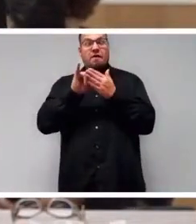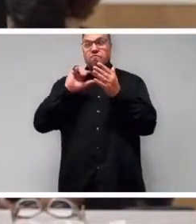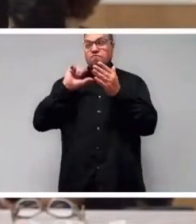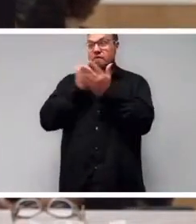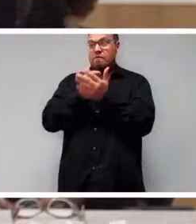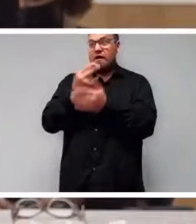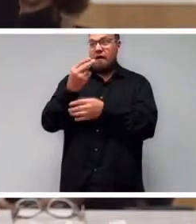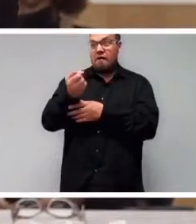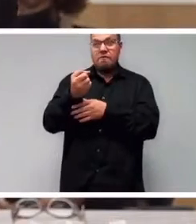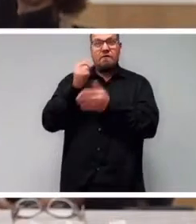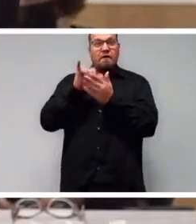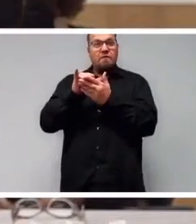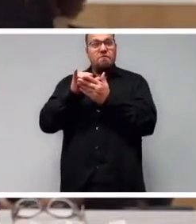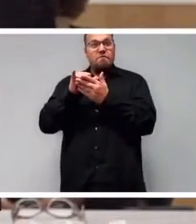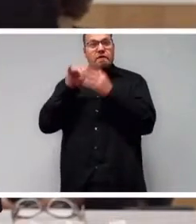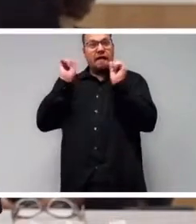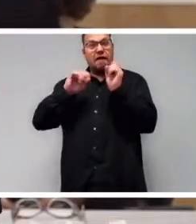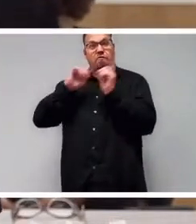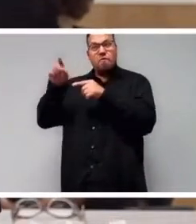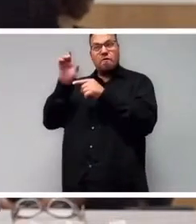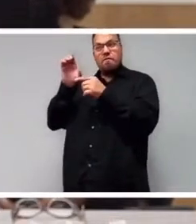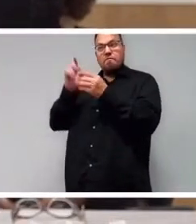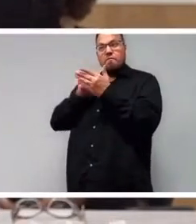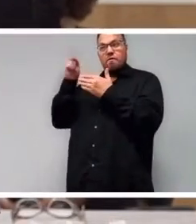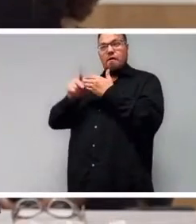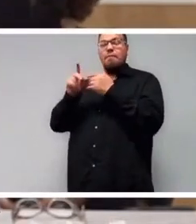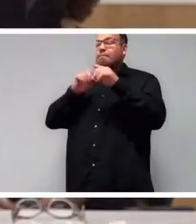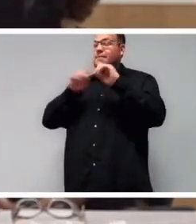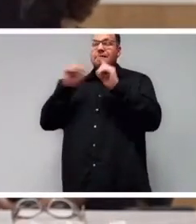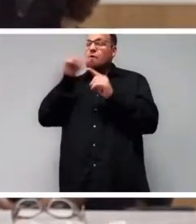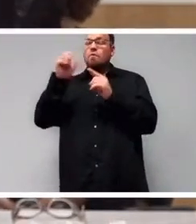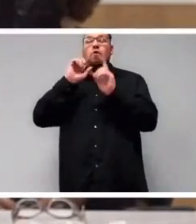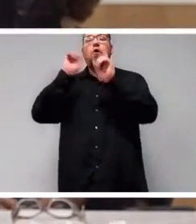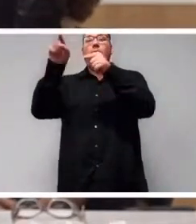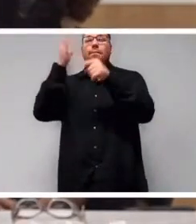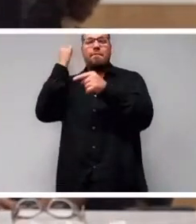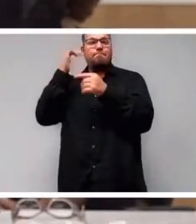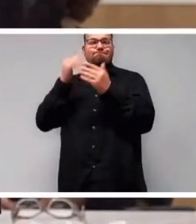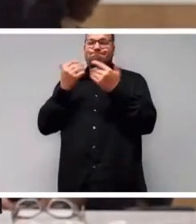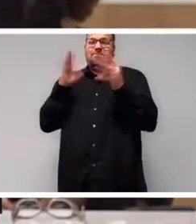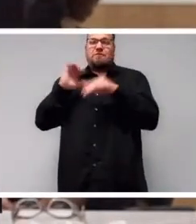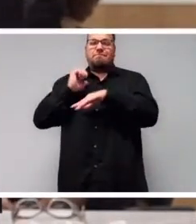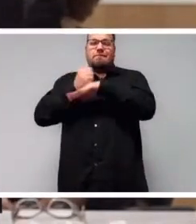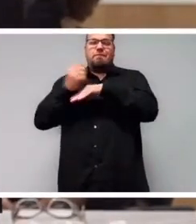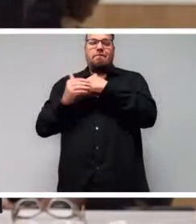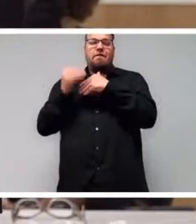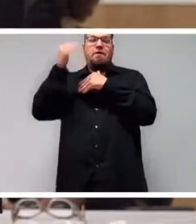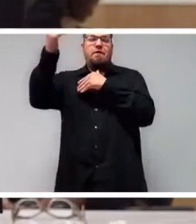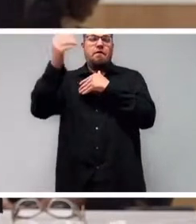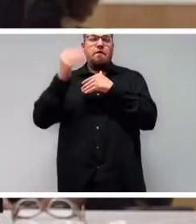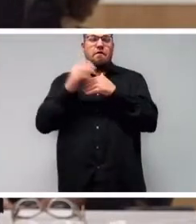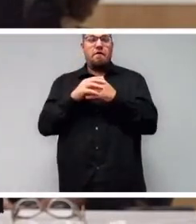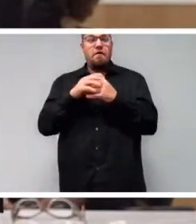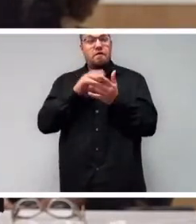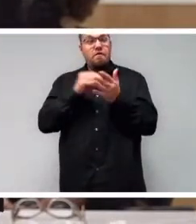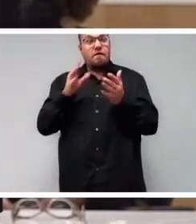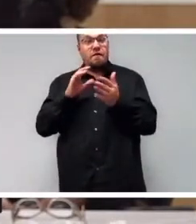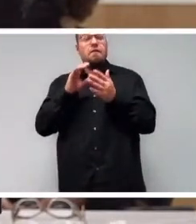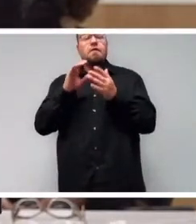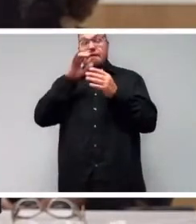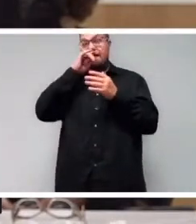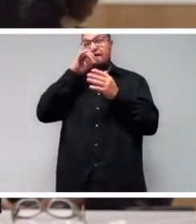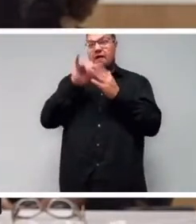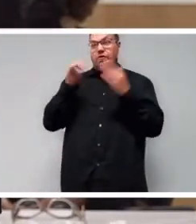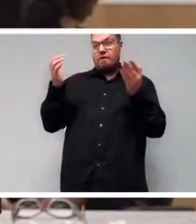and then don't choose to access it because they've already been set up for the next steps. So a lot of times the kids in our CTPs especially are students